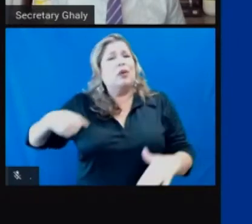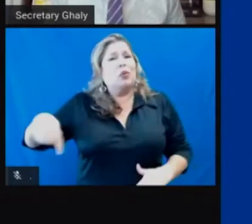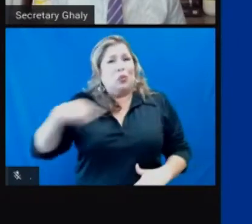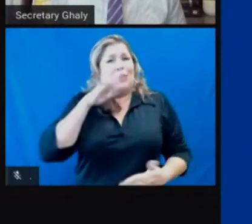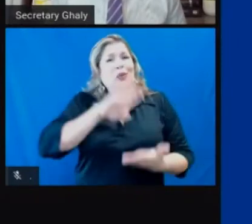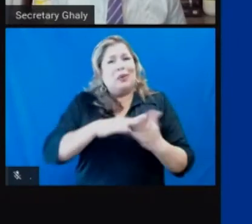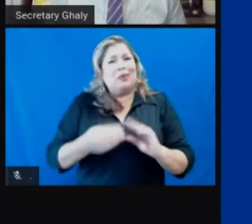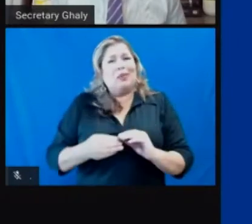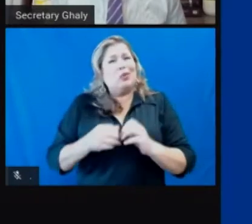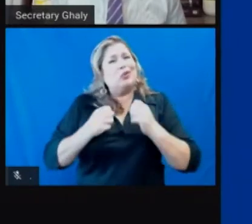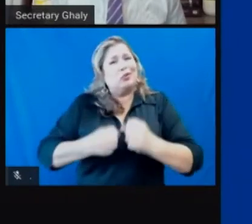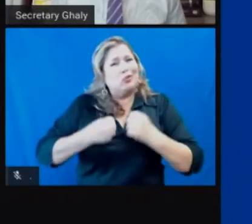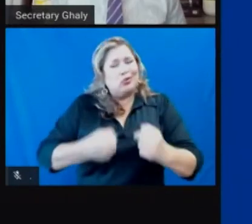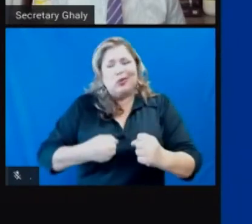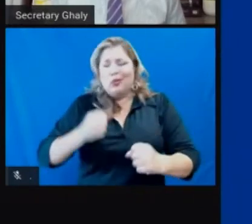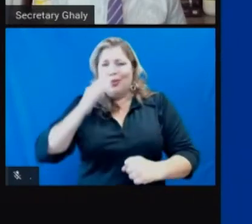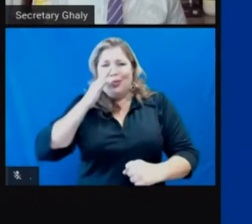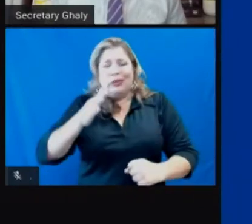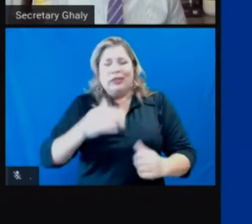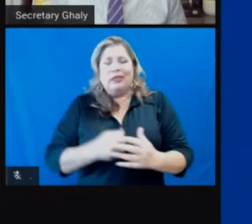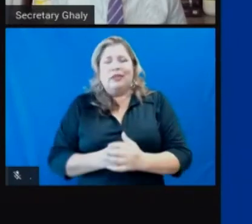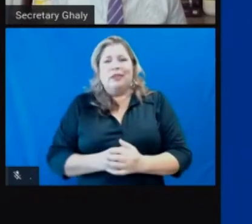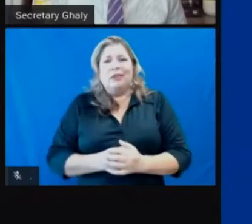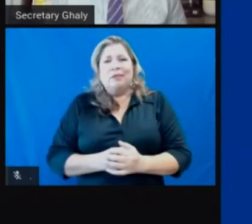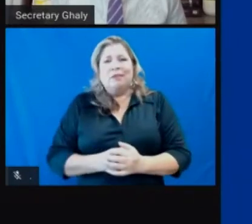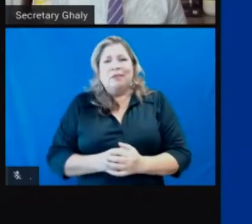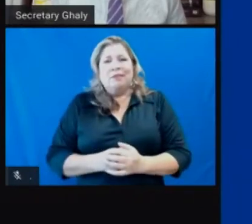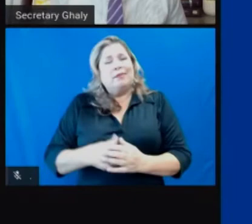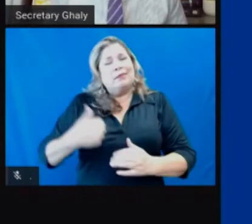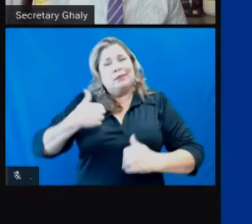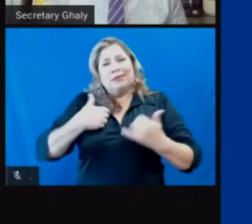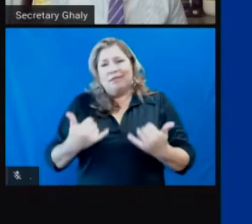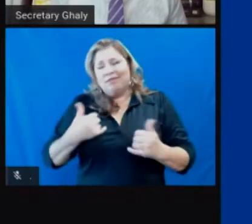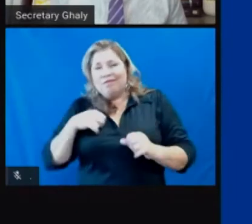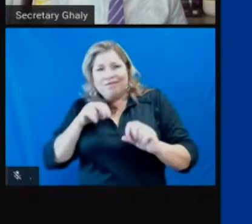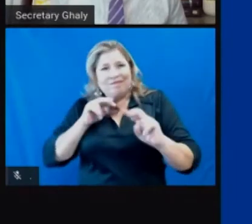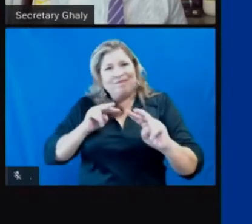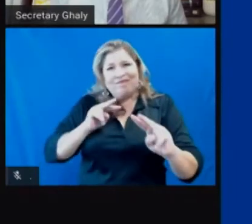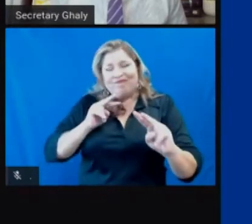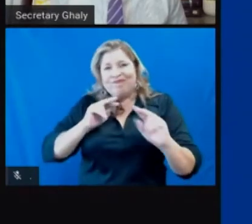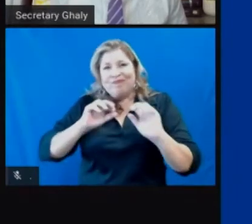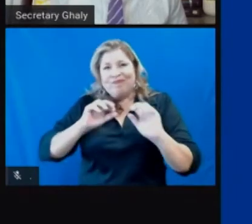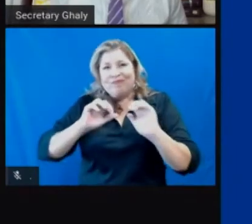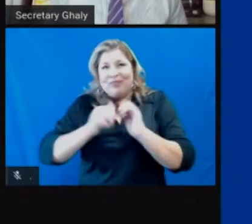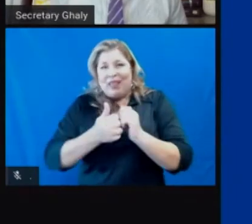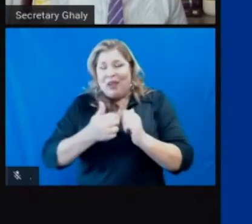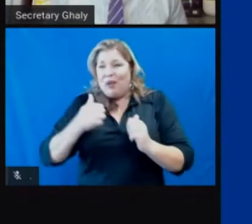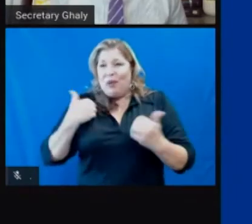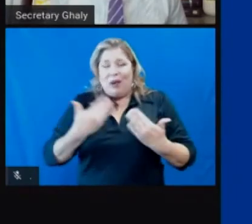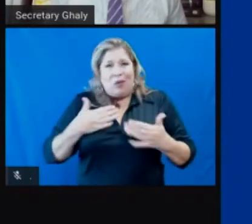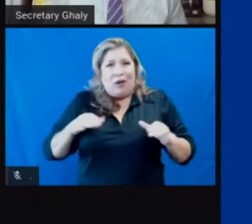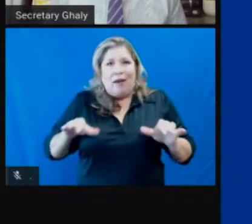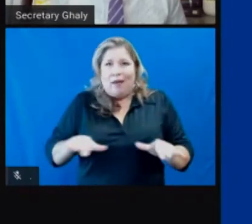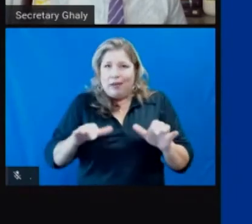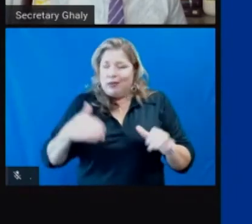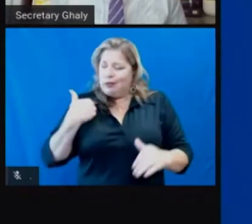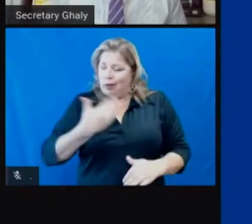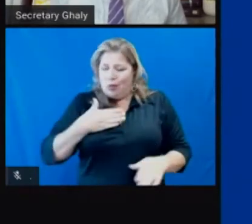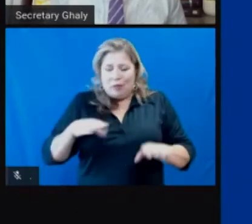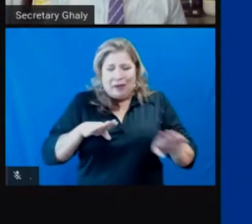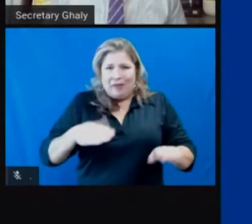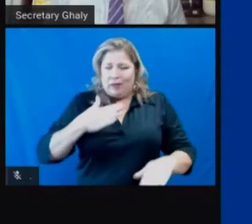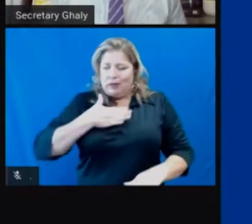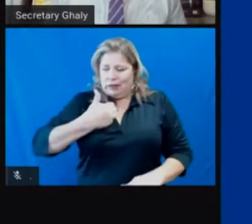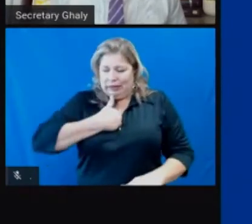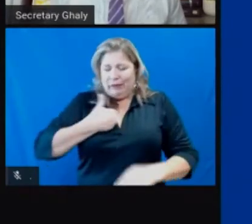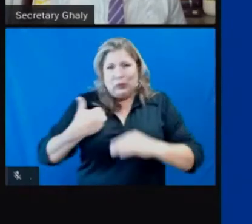look forward to watching how our actions help us flatten the curve, bring this surge